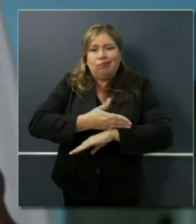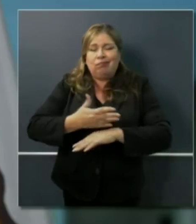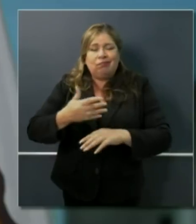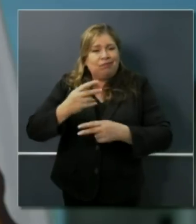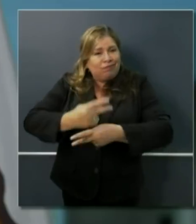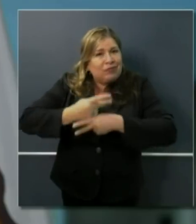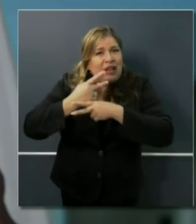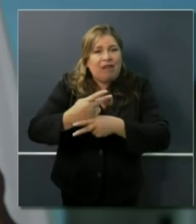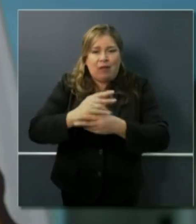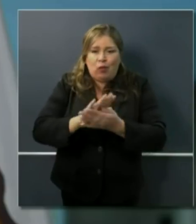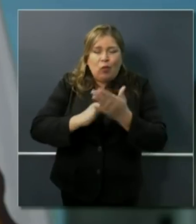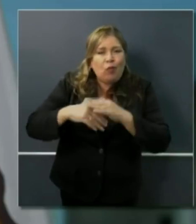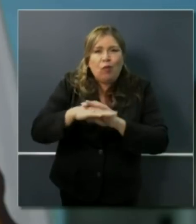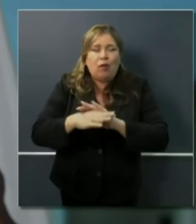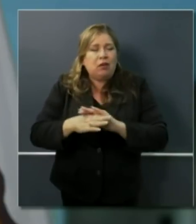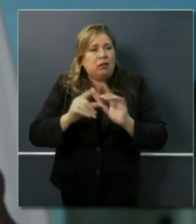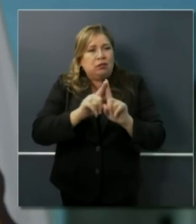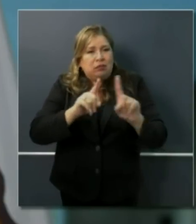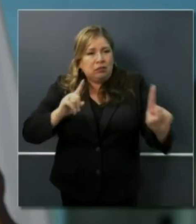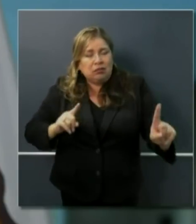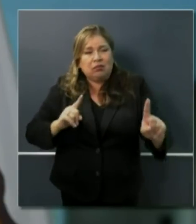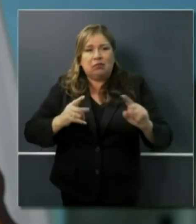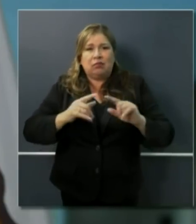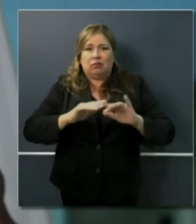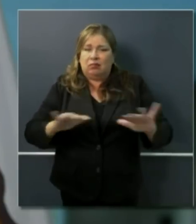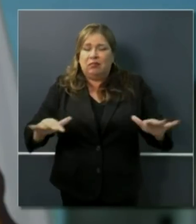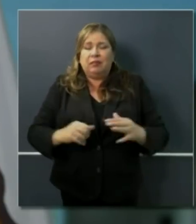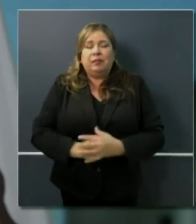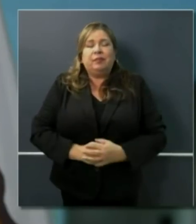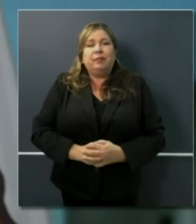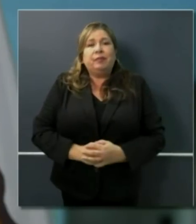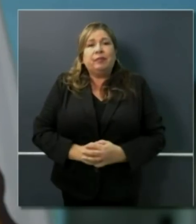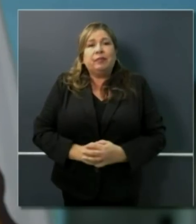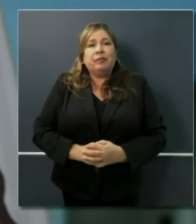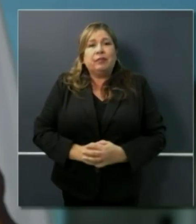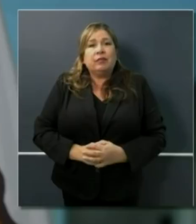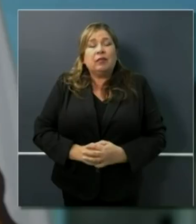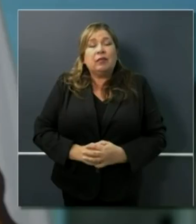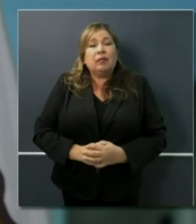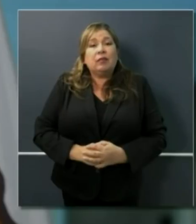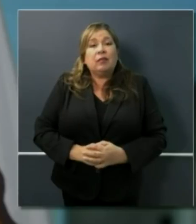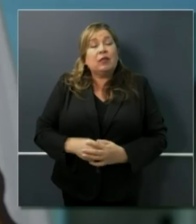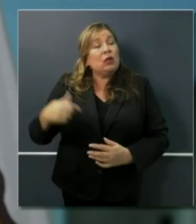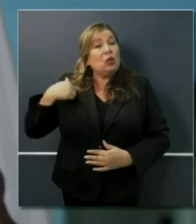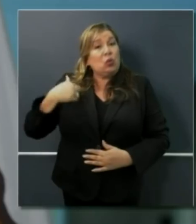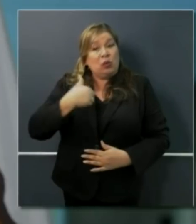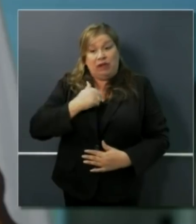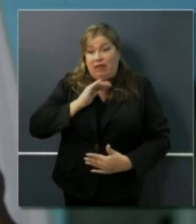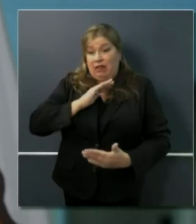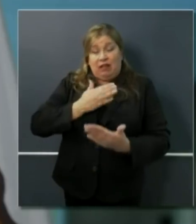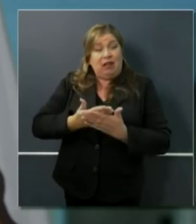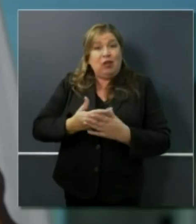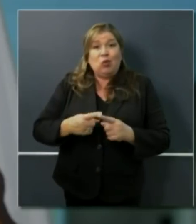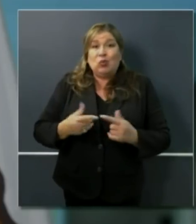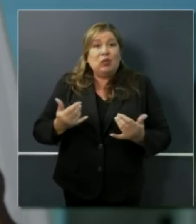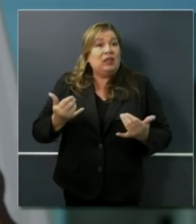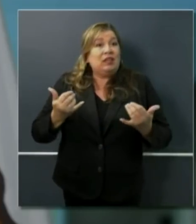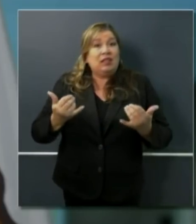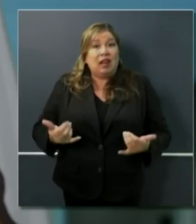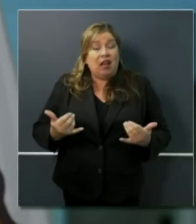to align in our strategies. Look, we got to this point where we did not, at least at the